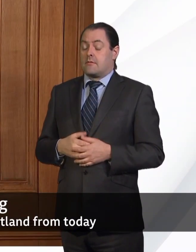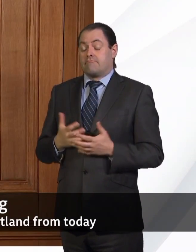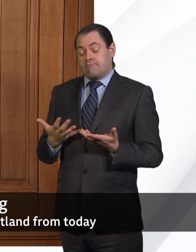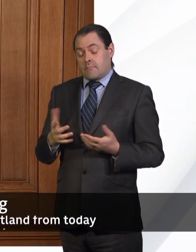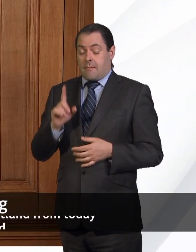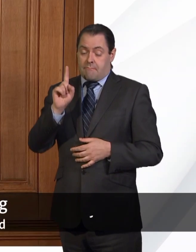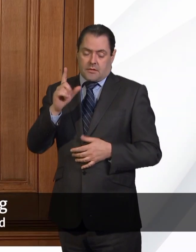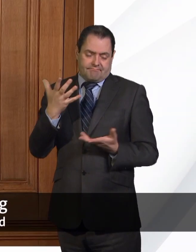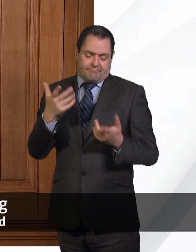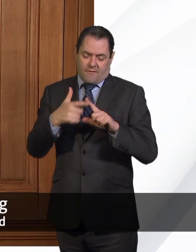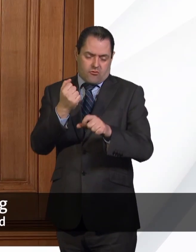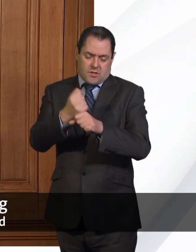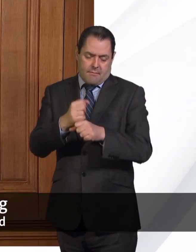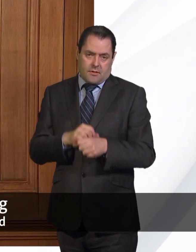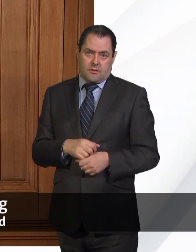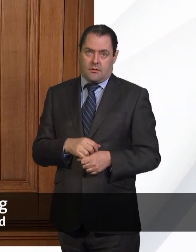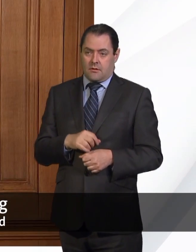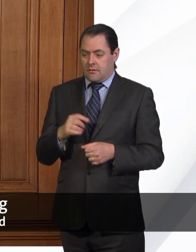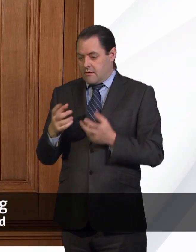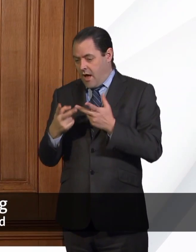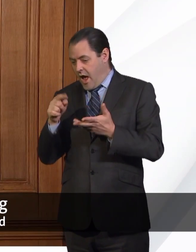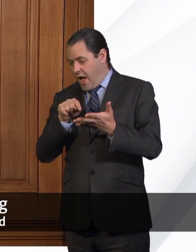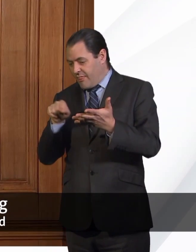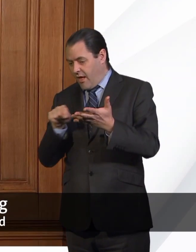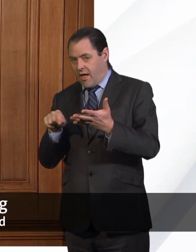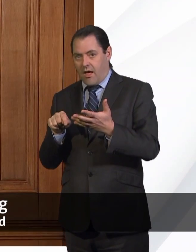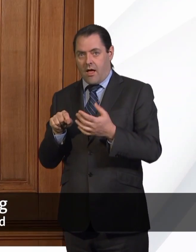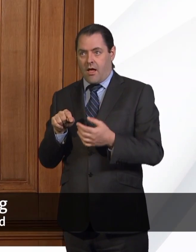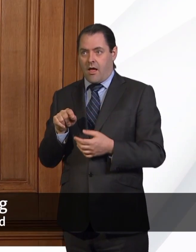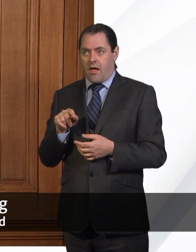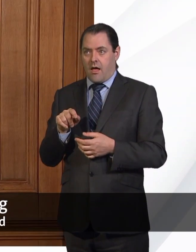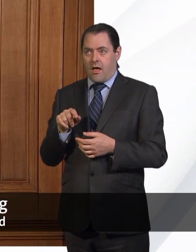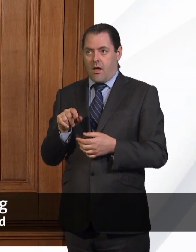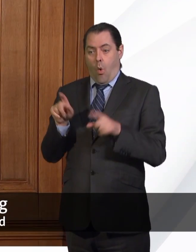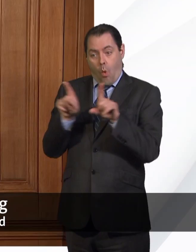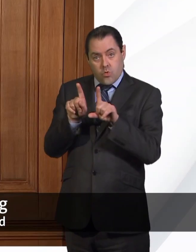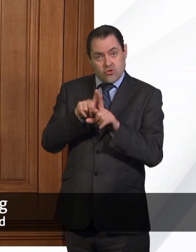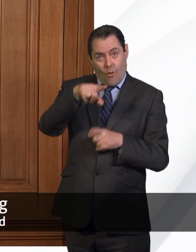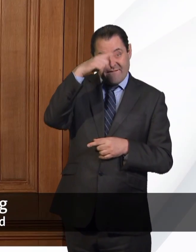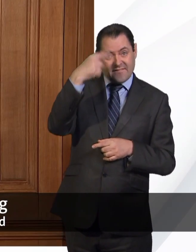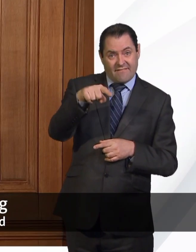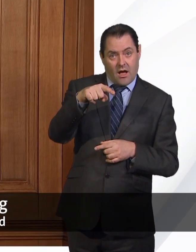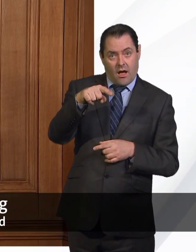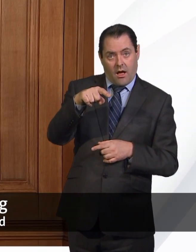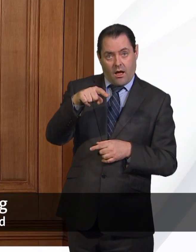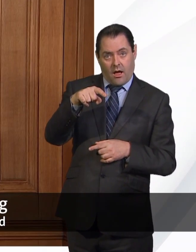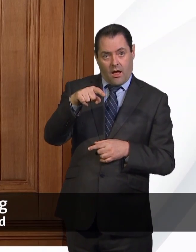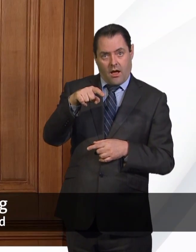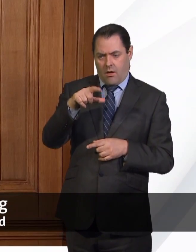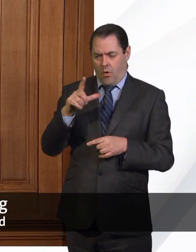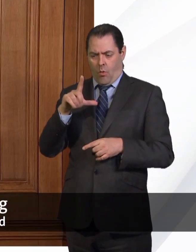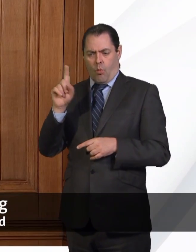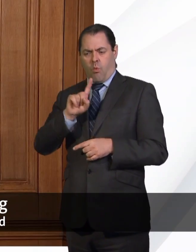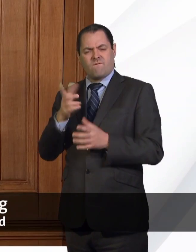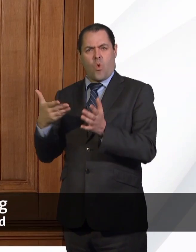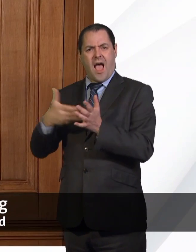for example, all the people who have one of the other symptoms always also have fever, there is no advantage to adding that